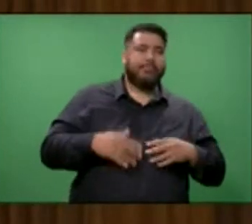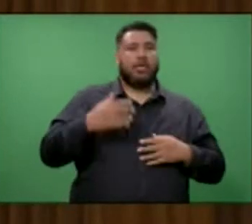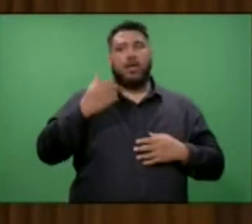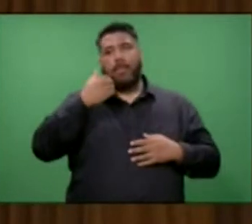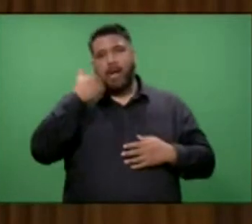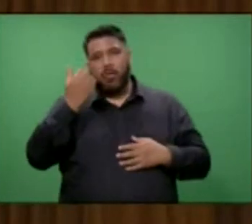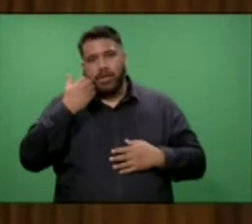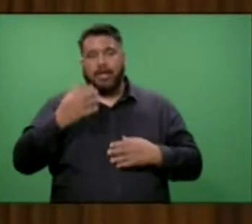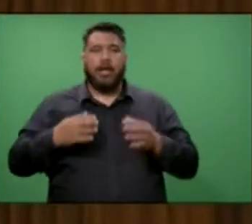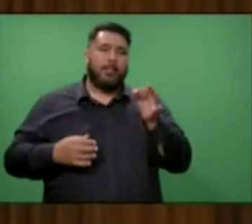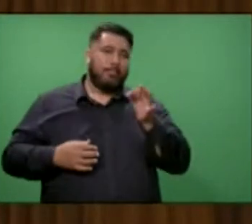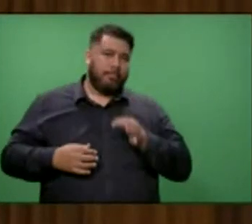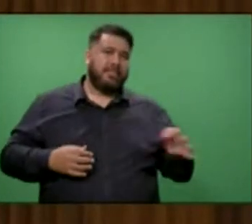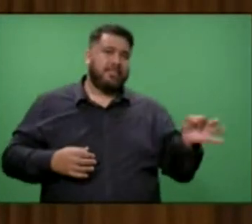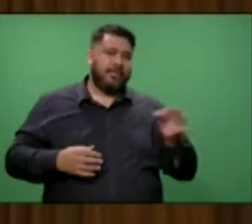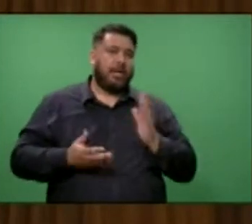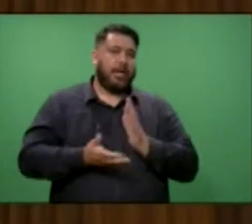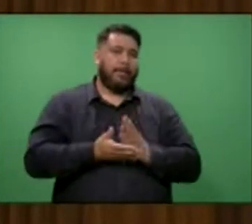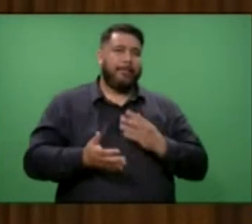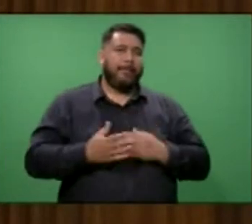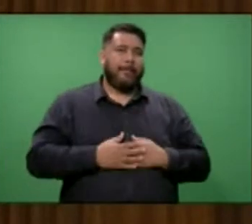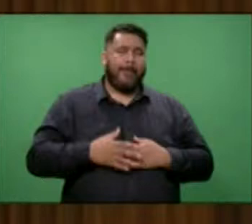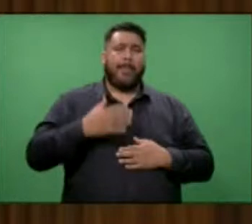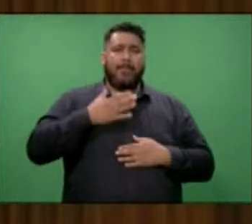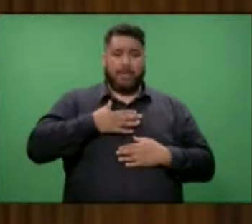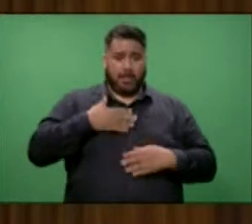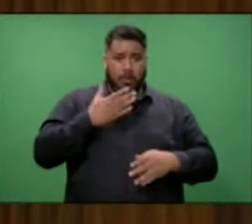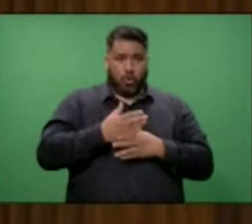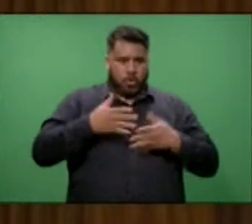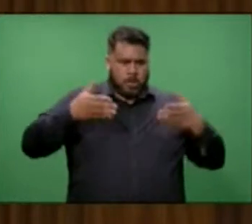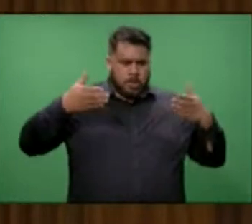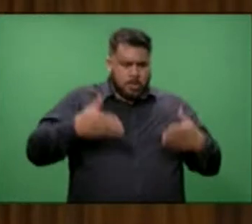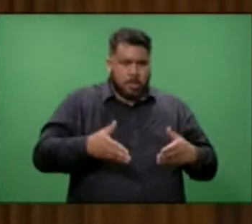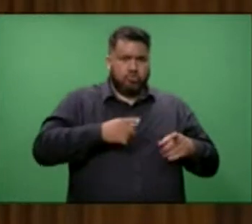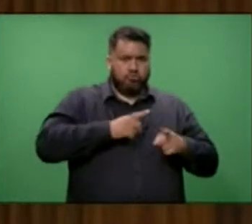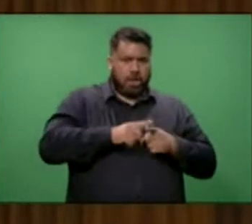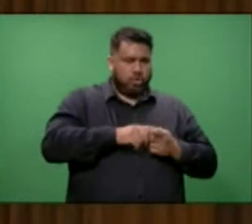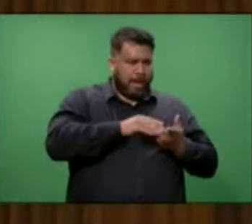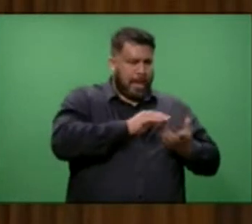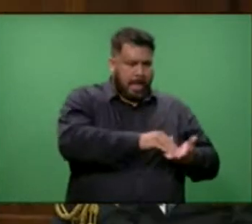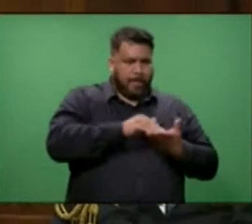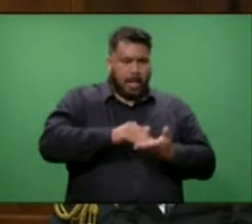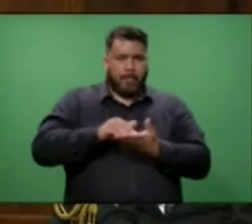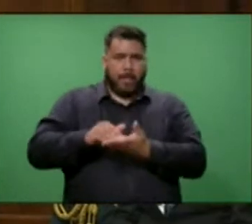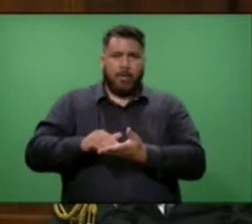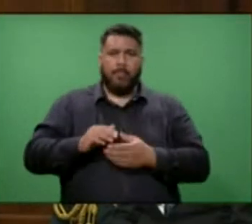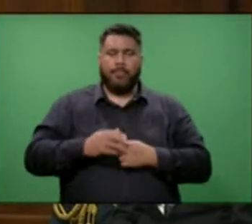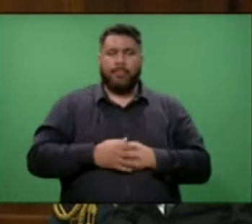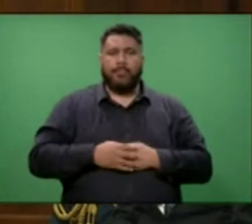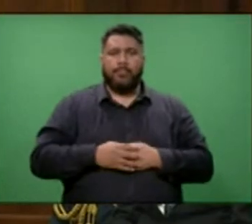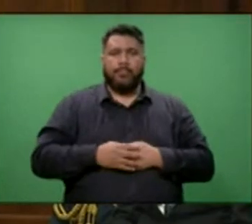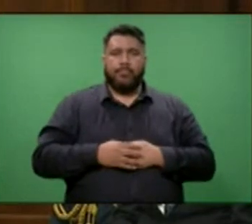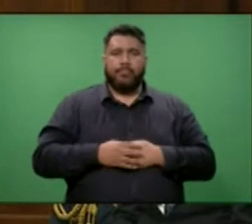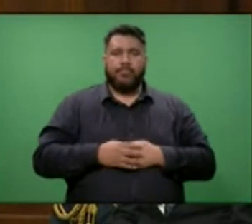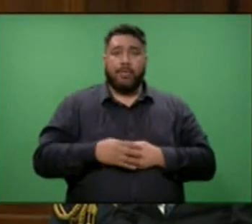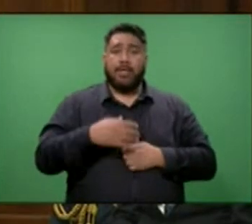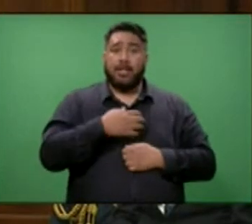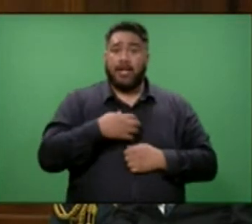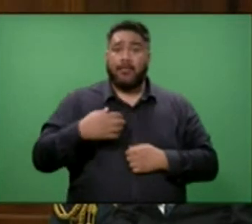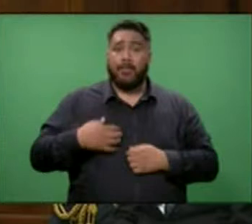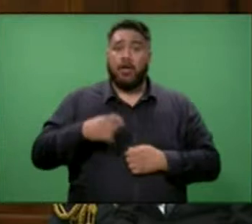communities. And our focus will ensure that our recovery responds to that. The government will